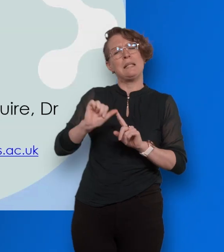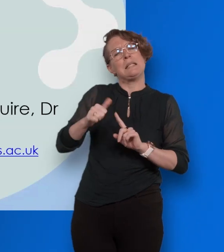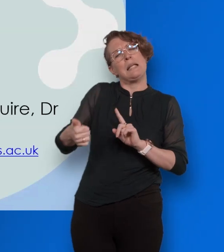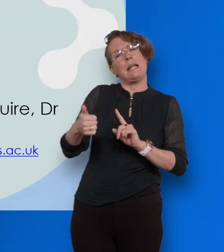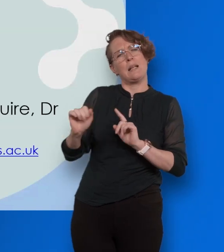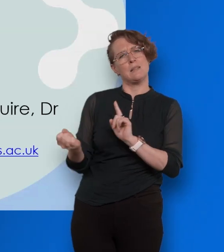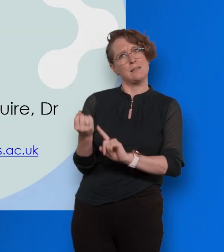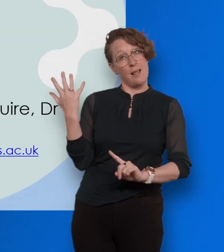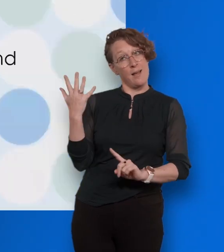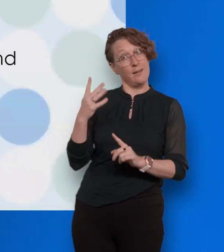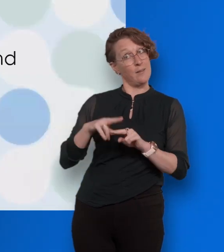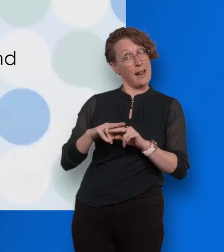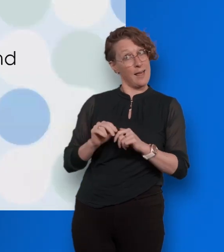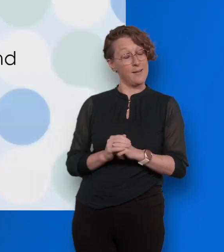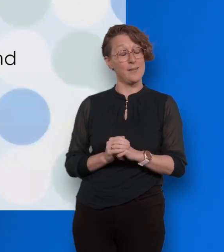Fenella.